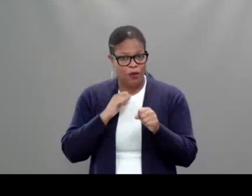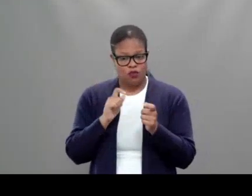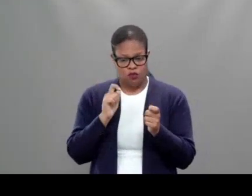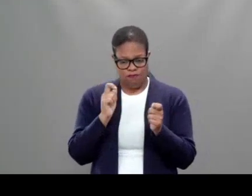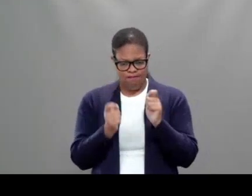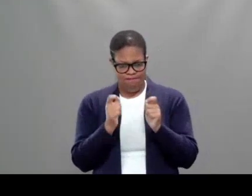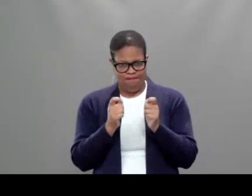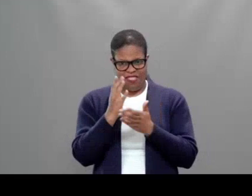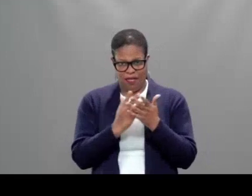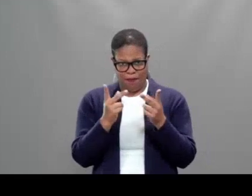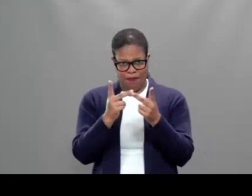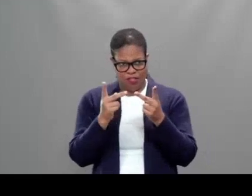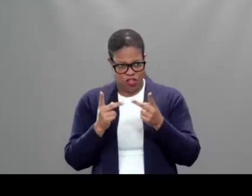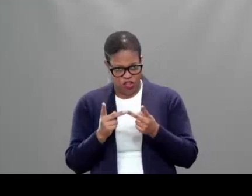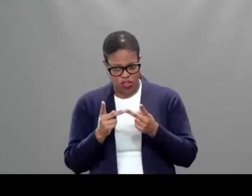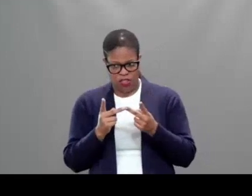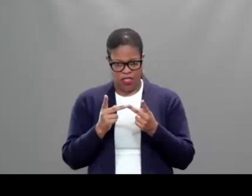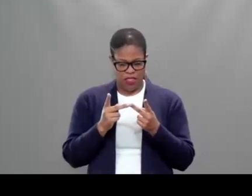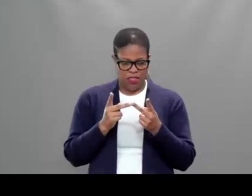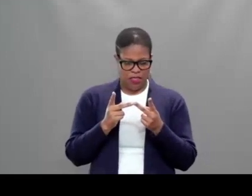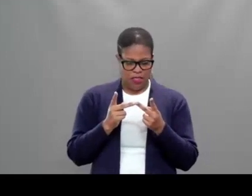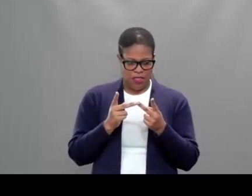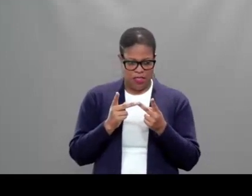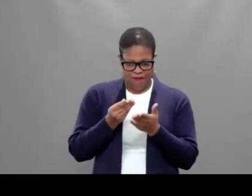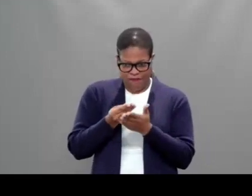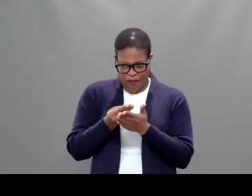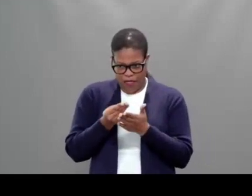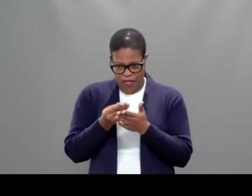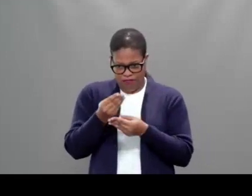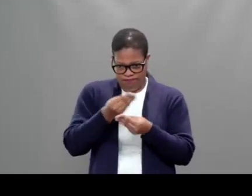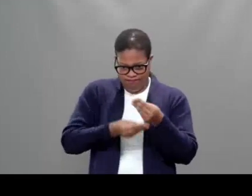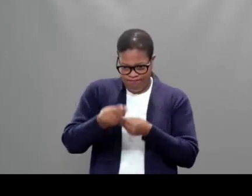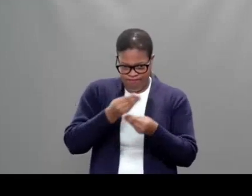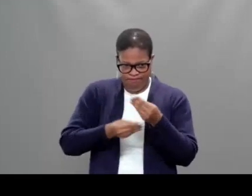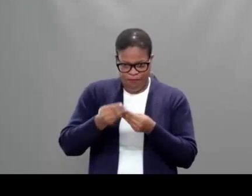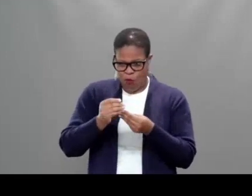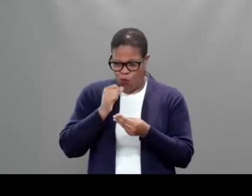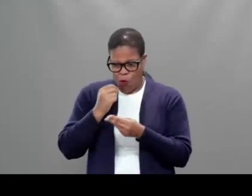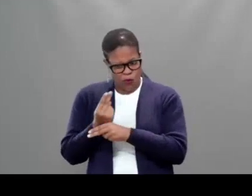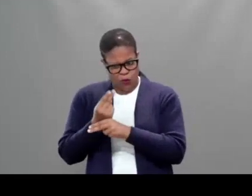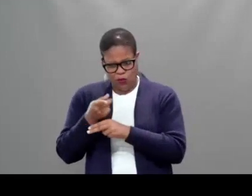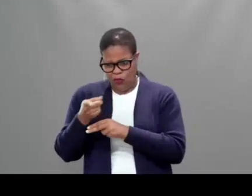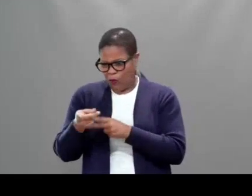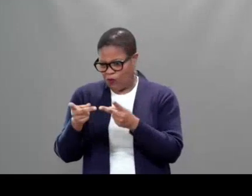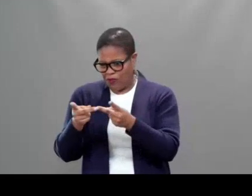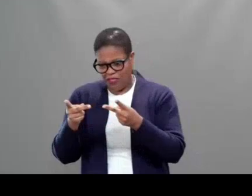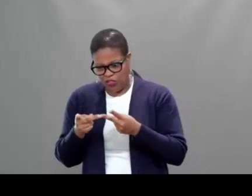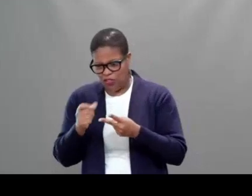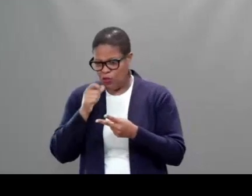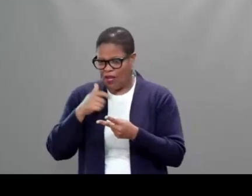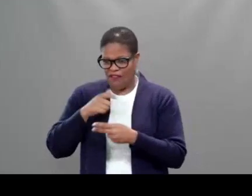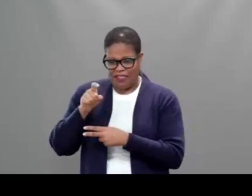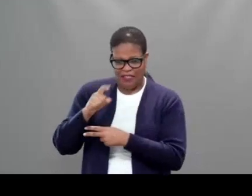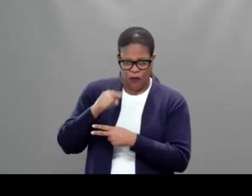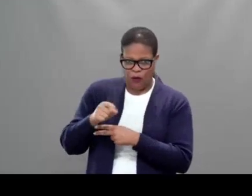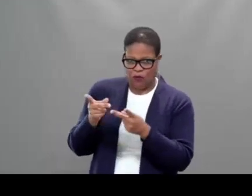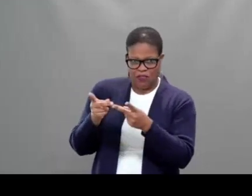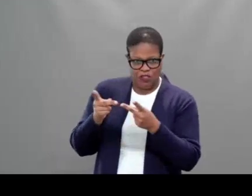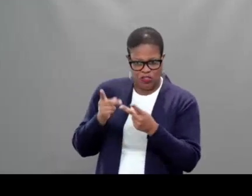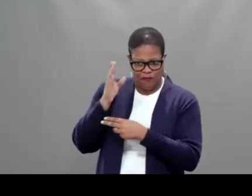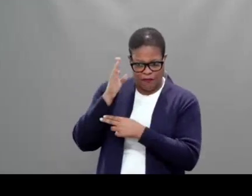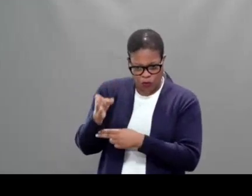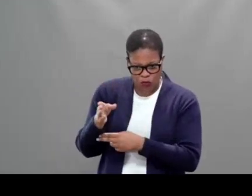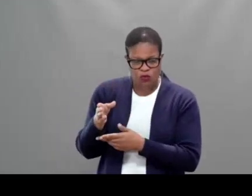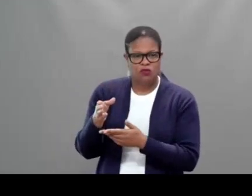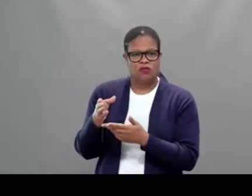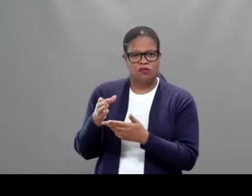reallocate a couple of the positions that we won't be using or don't have a need for in the